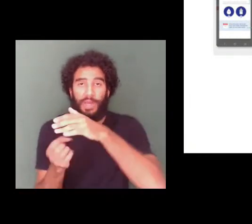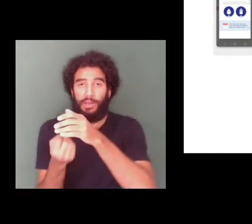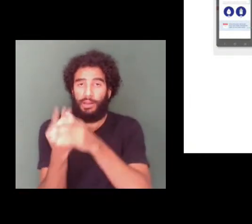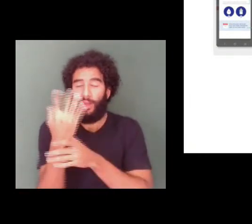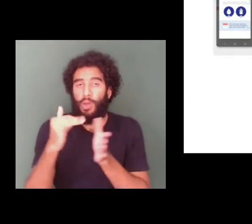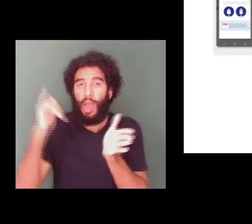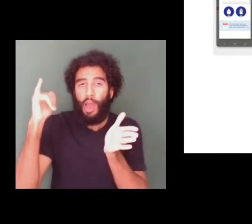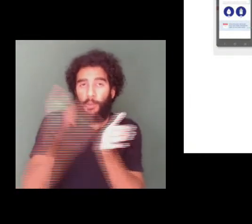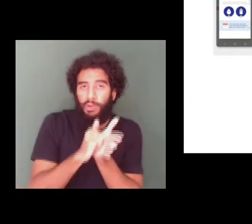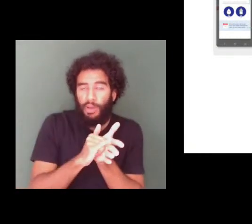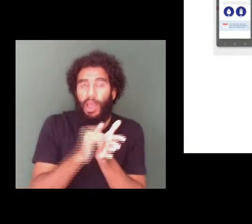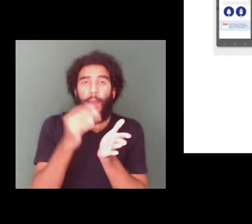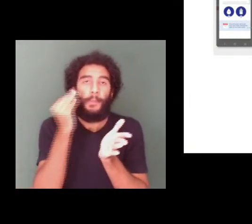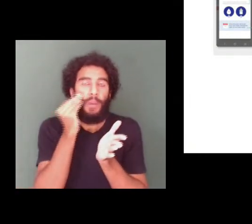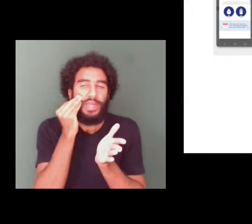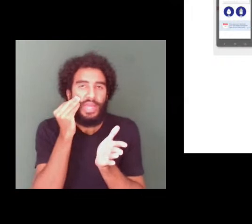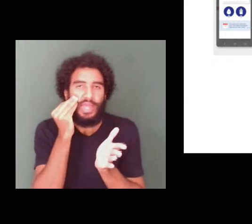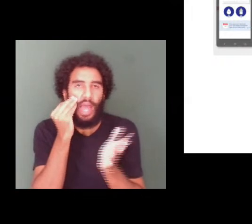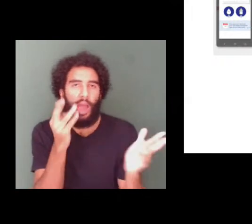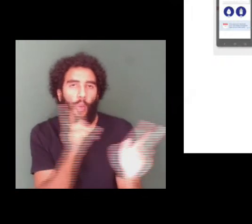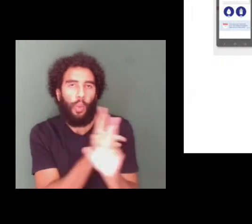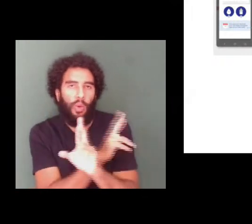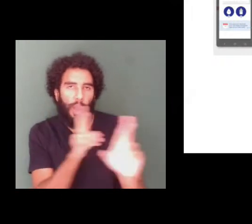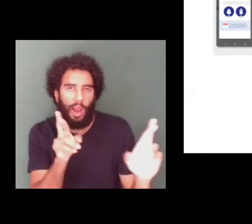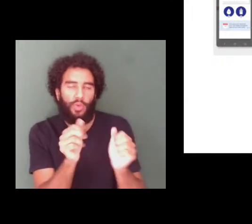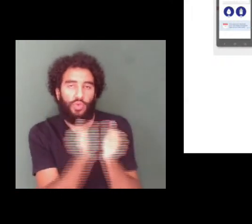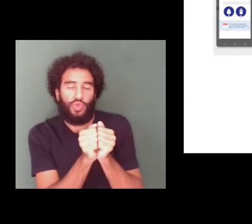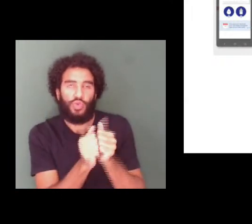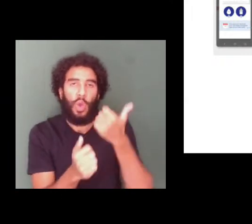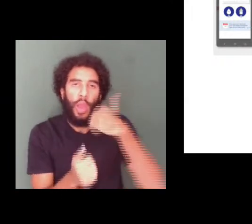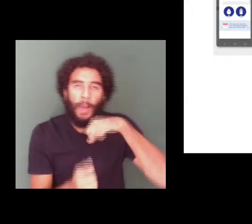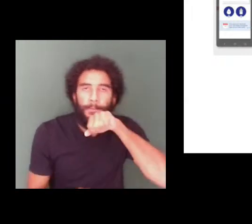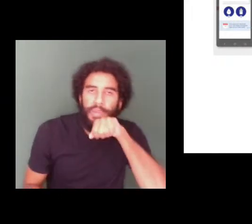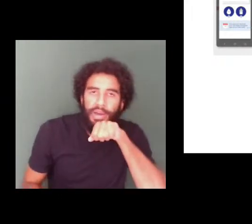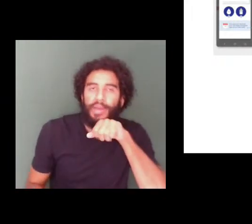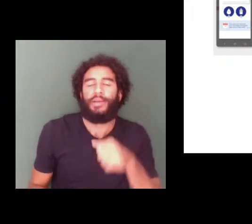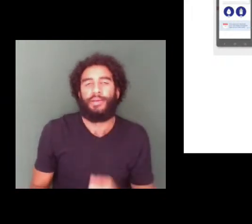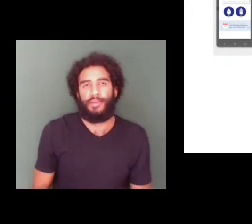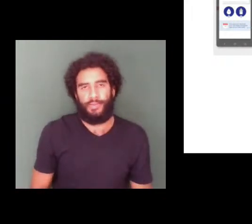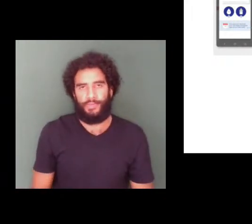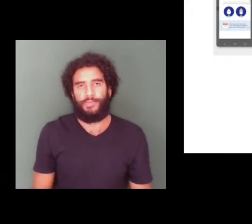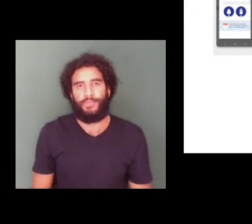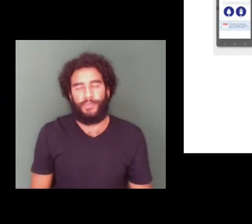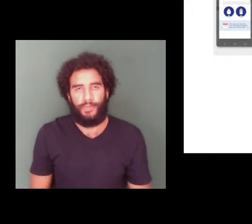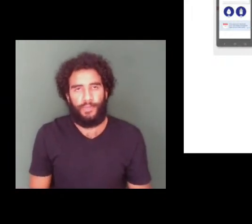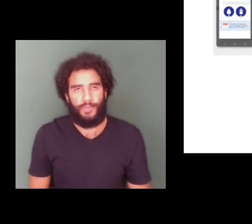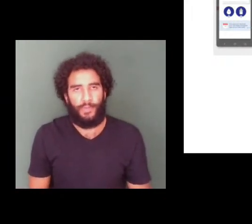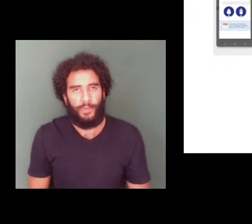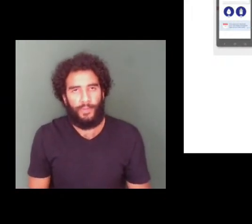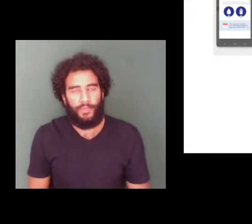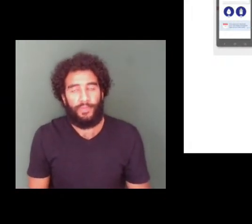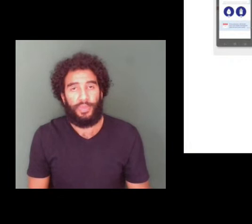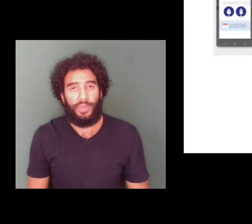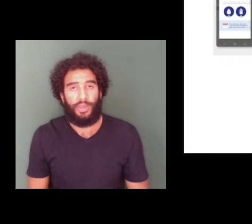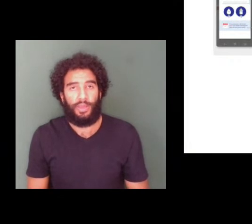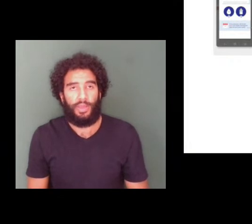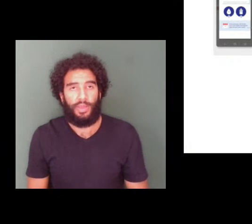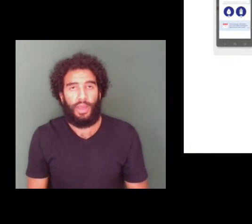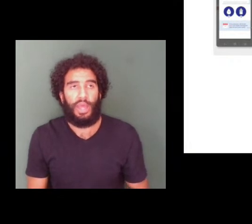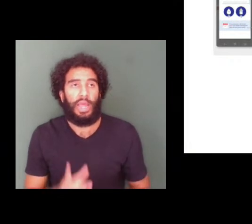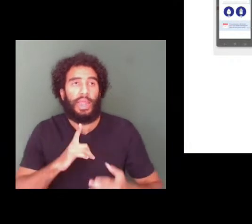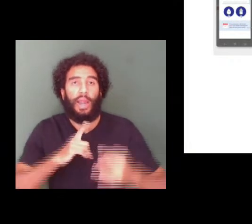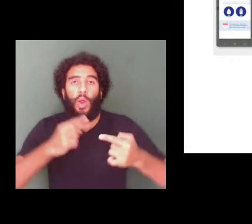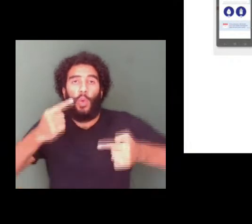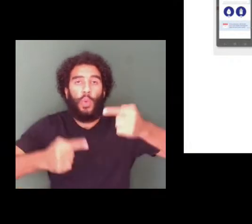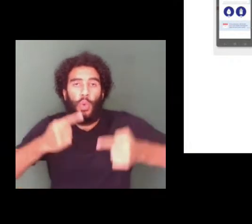to generate their own information and share information about formula and get that multiplied, and sometimes even paying them and giving them gifts